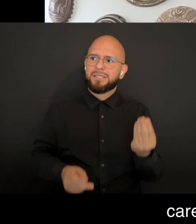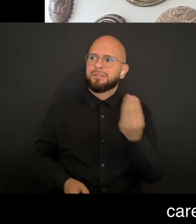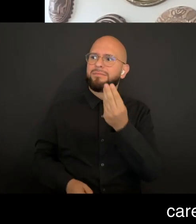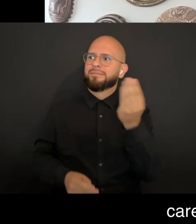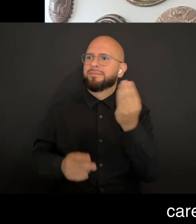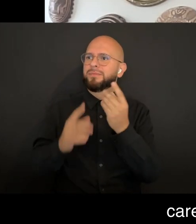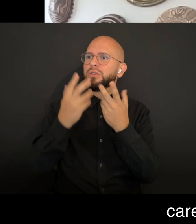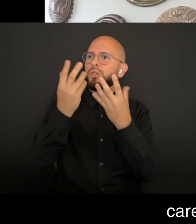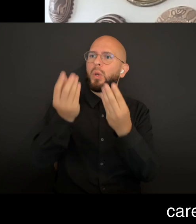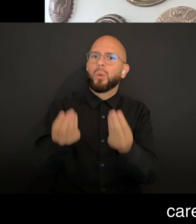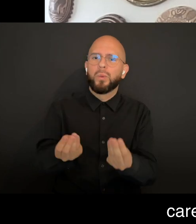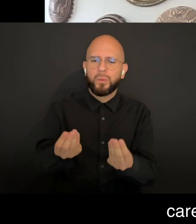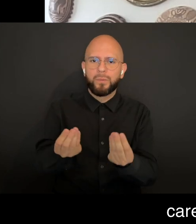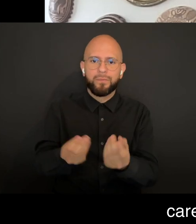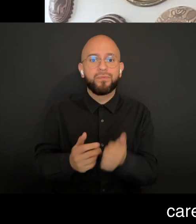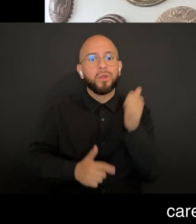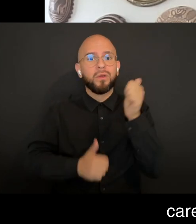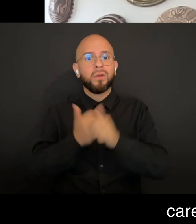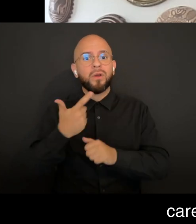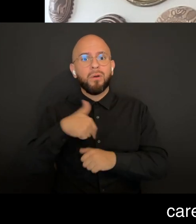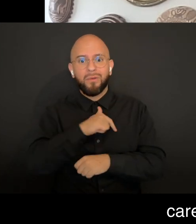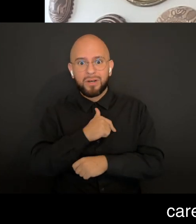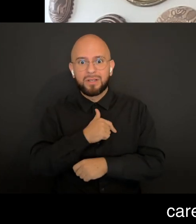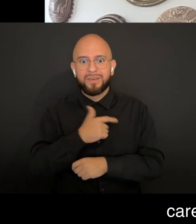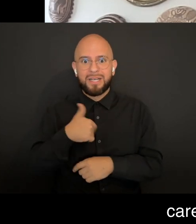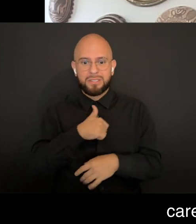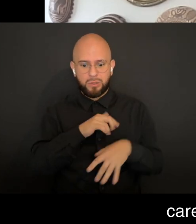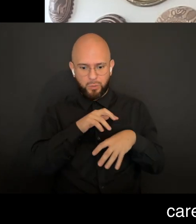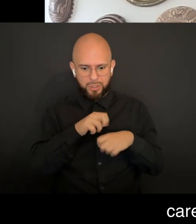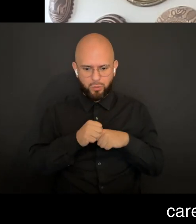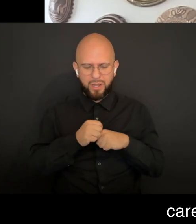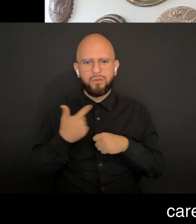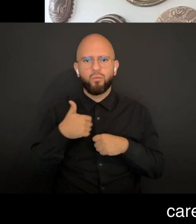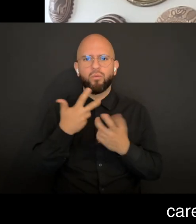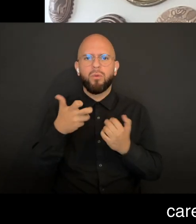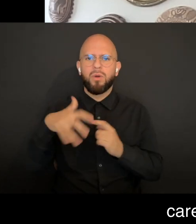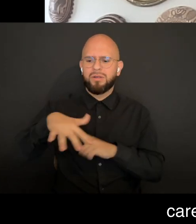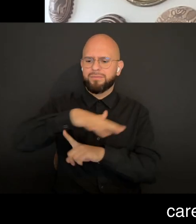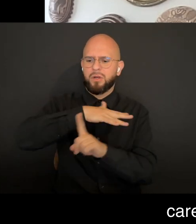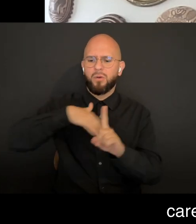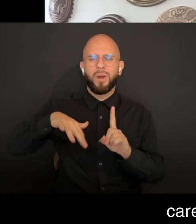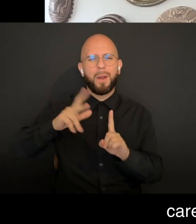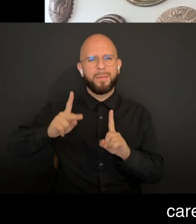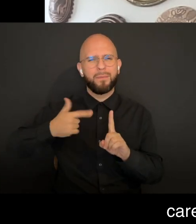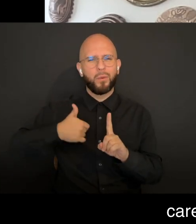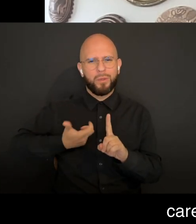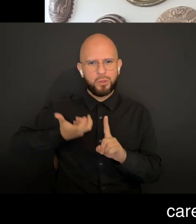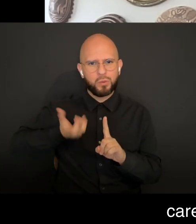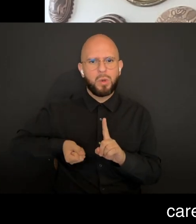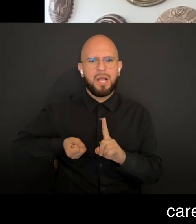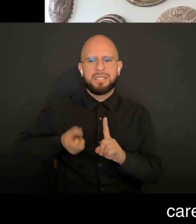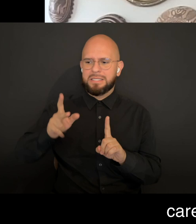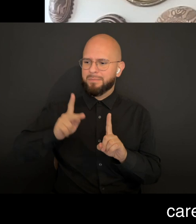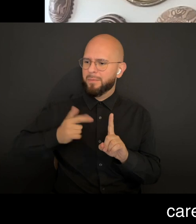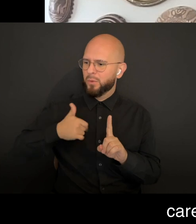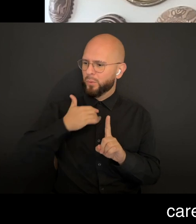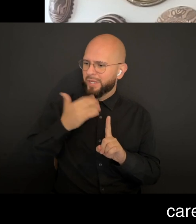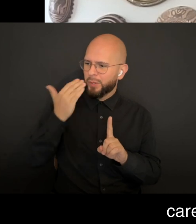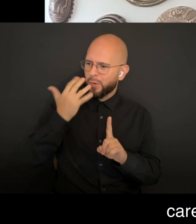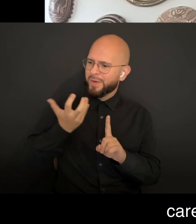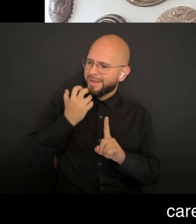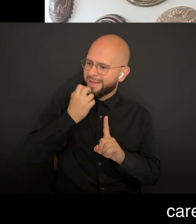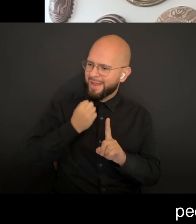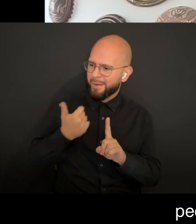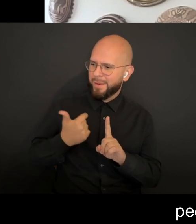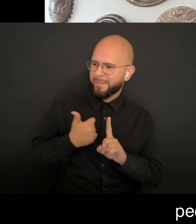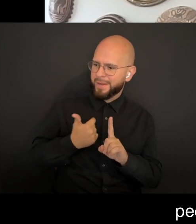care. They need a place to go. For most of us, when we grieve, we want people around us whom we